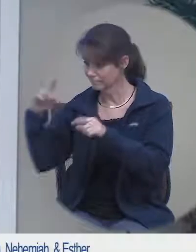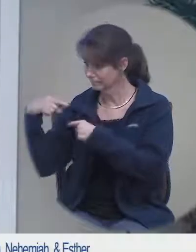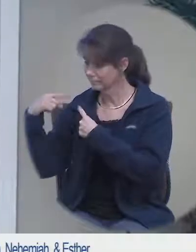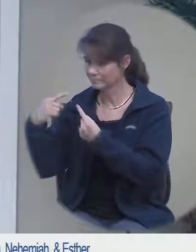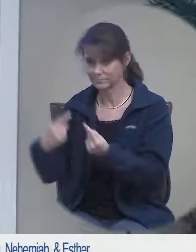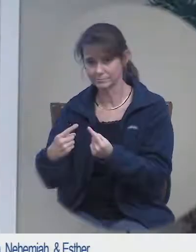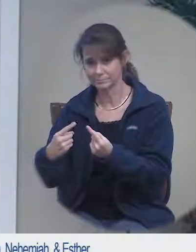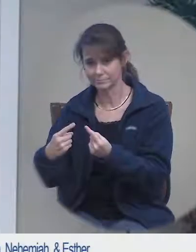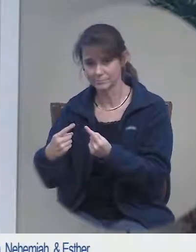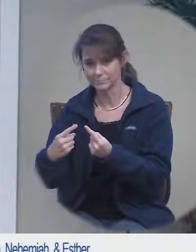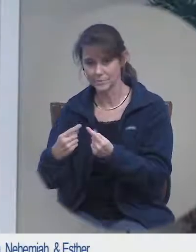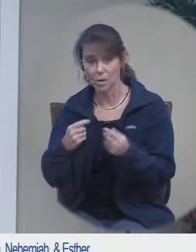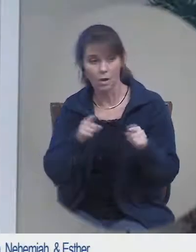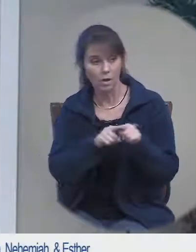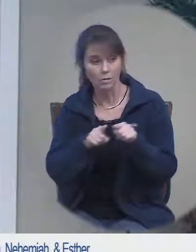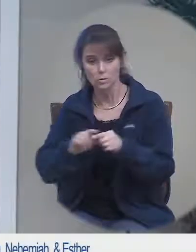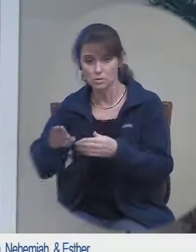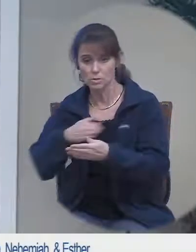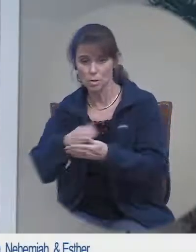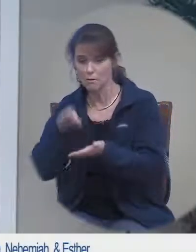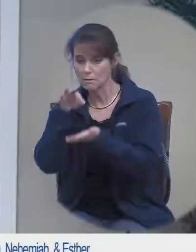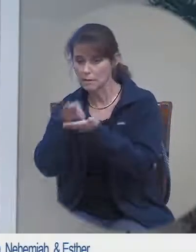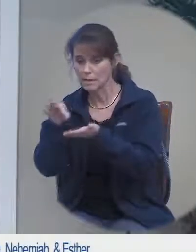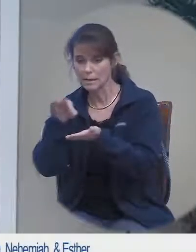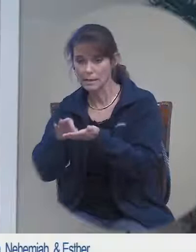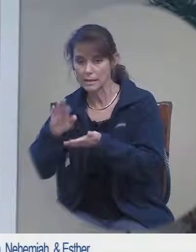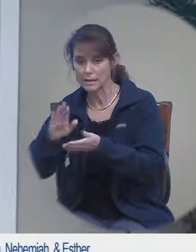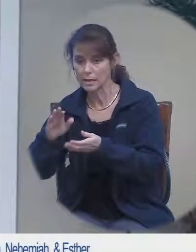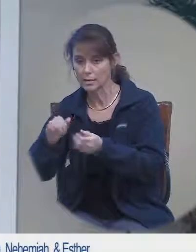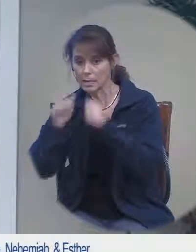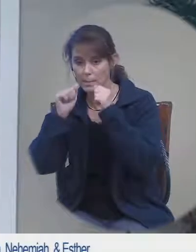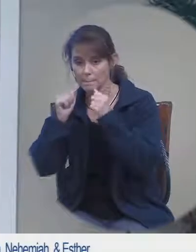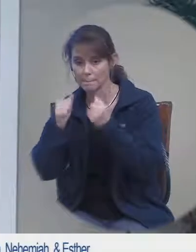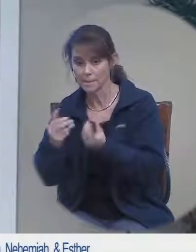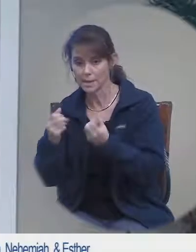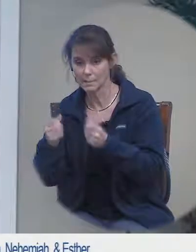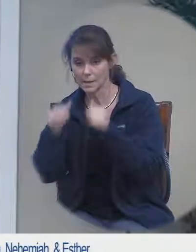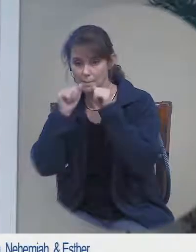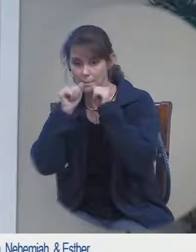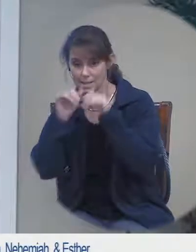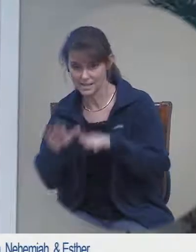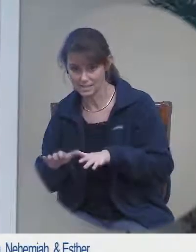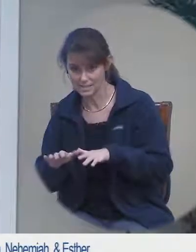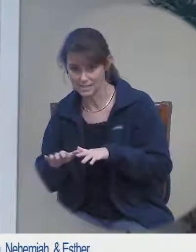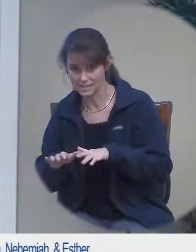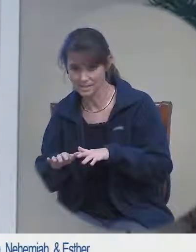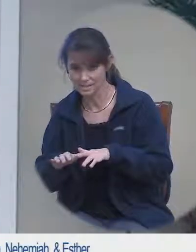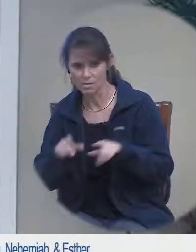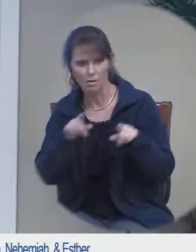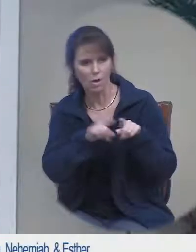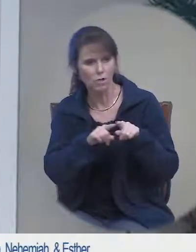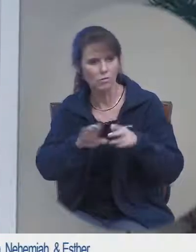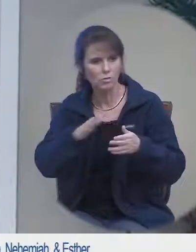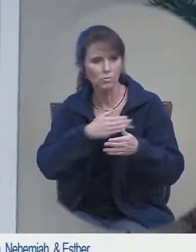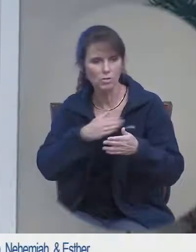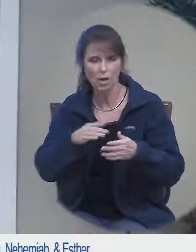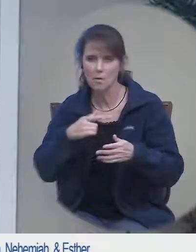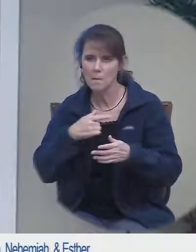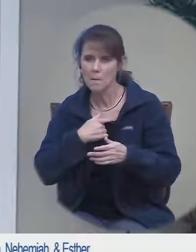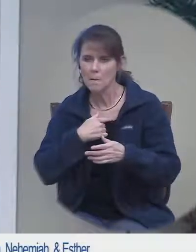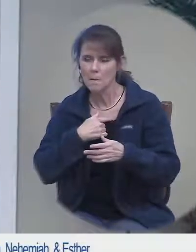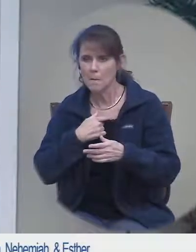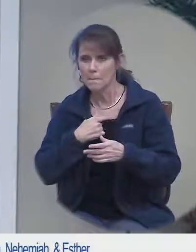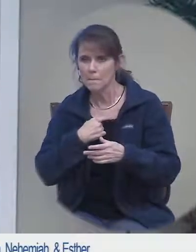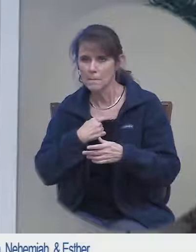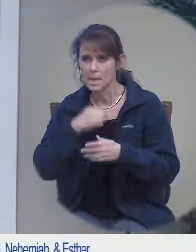sometimes. Count your many blessings. And especially for us as Christians, when I survey the wondrous